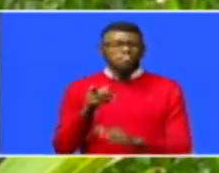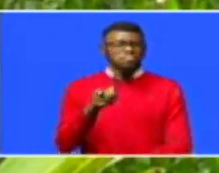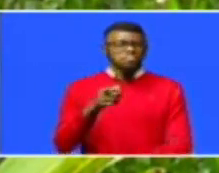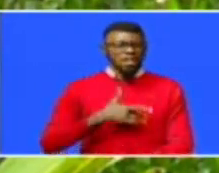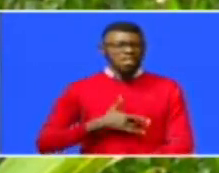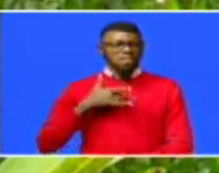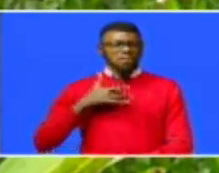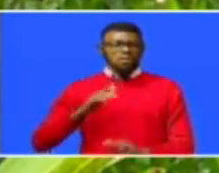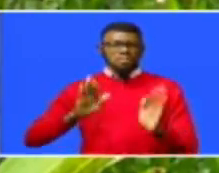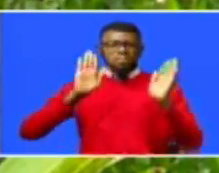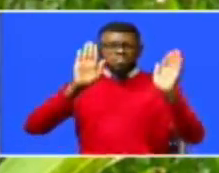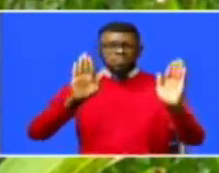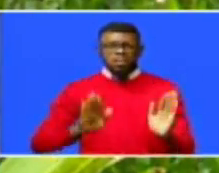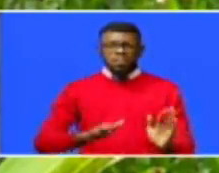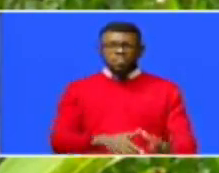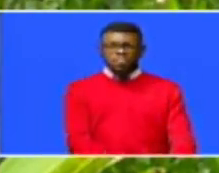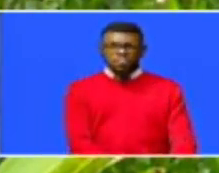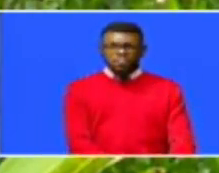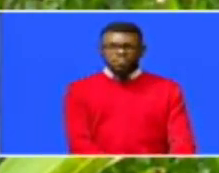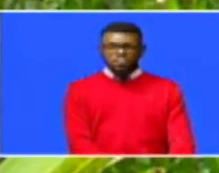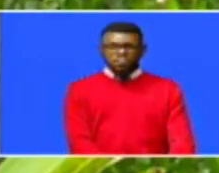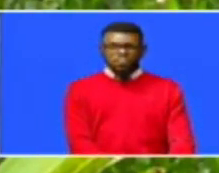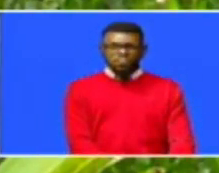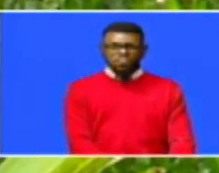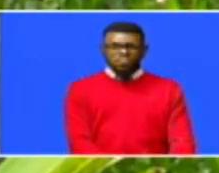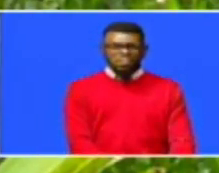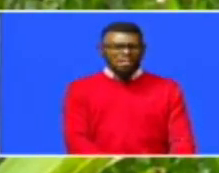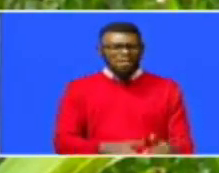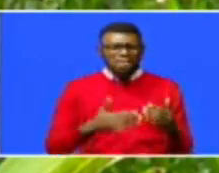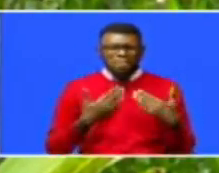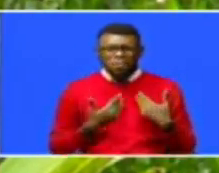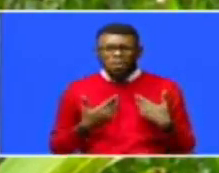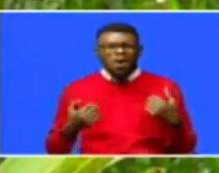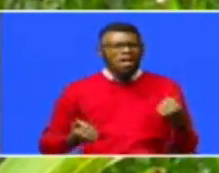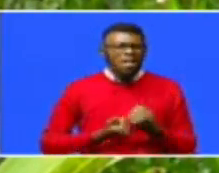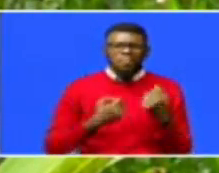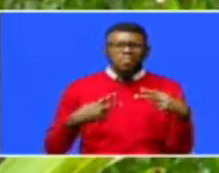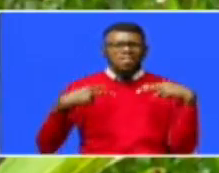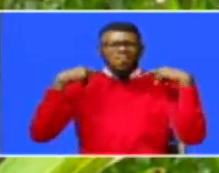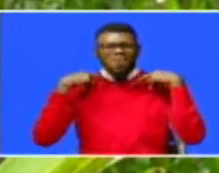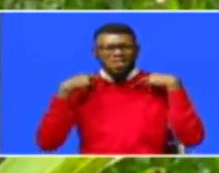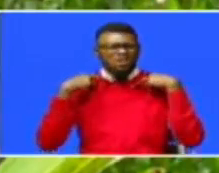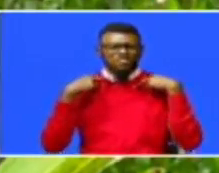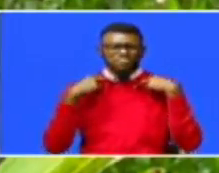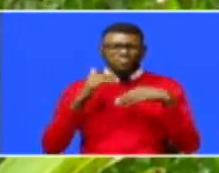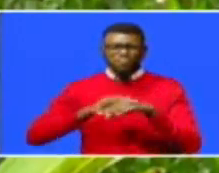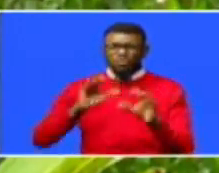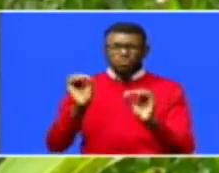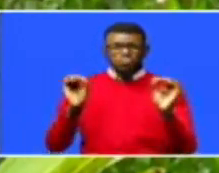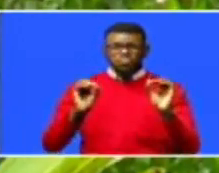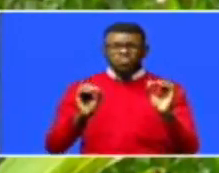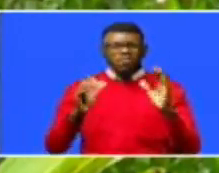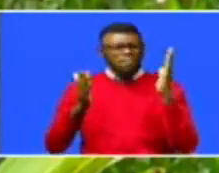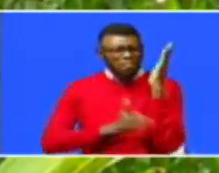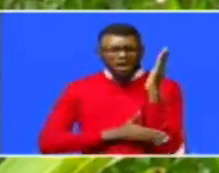that. No person should be in a position where they are enslaved for whatever reason. Not for cultural practices, not